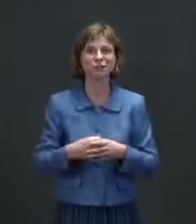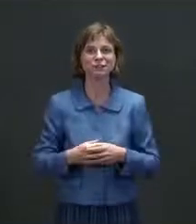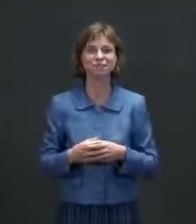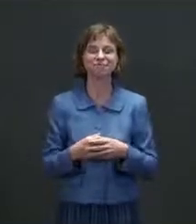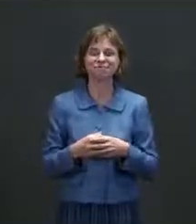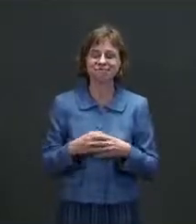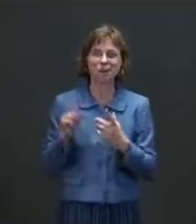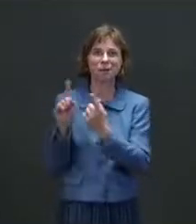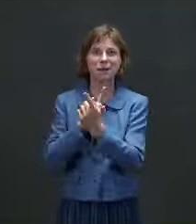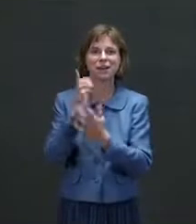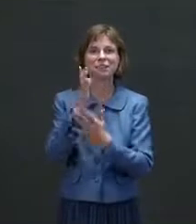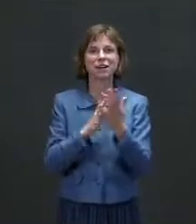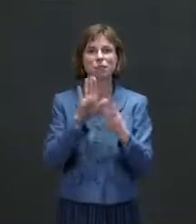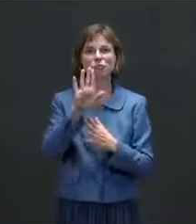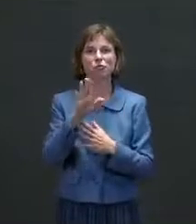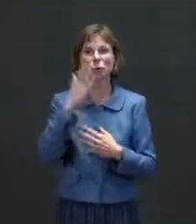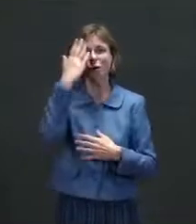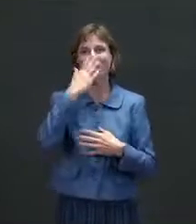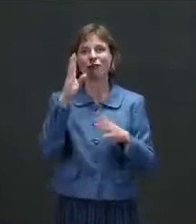some of your frontline workers.